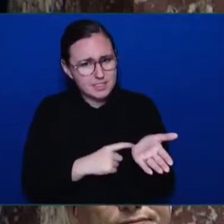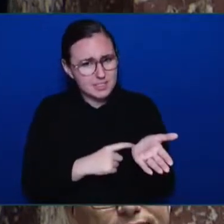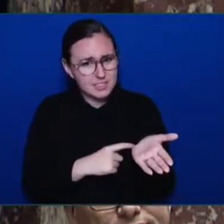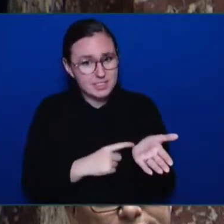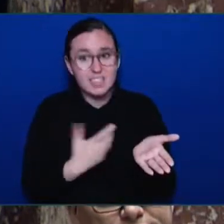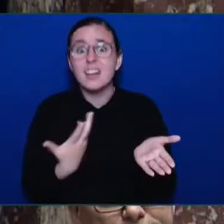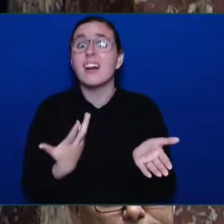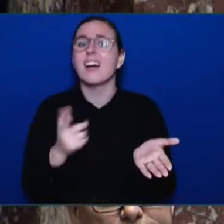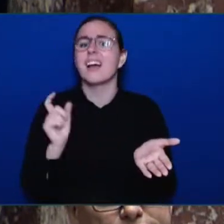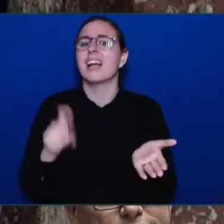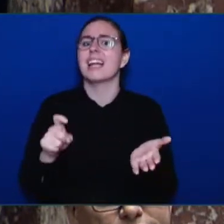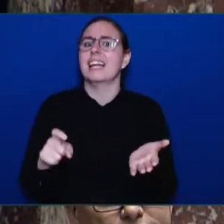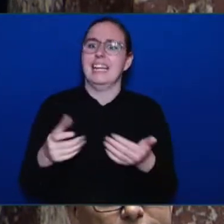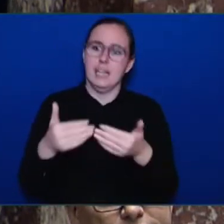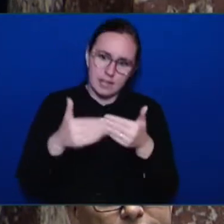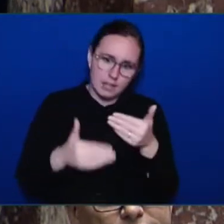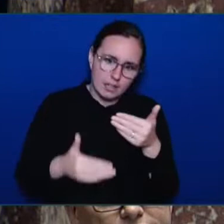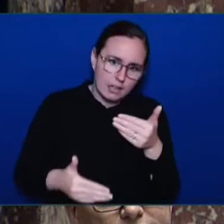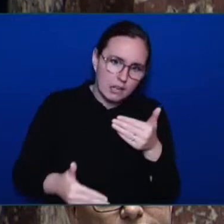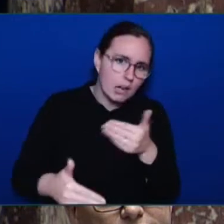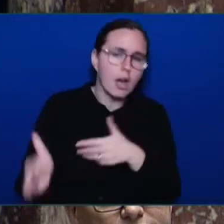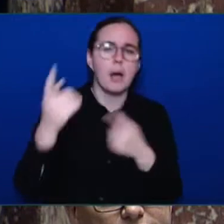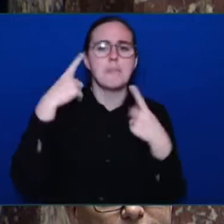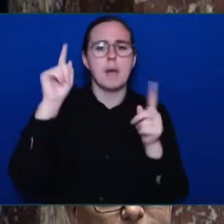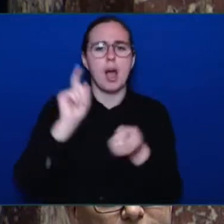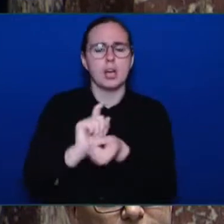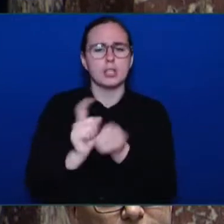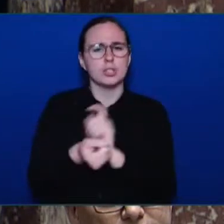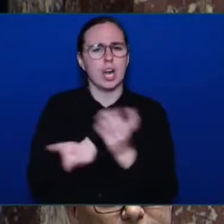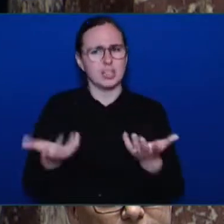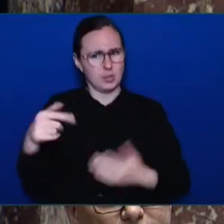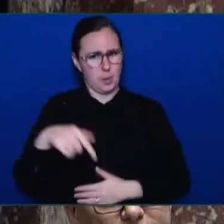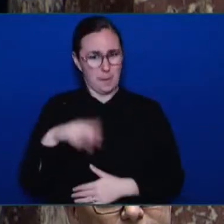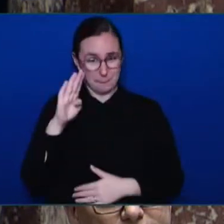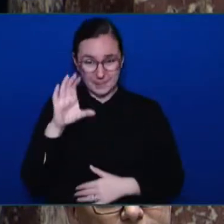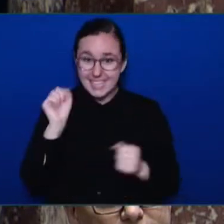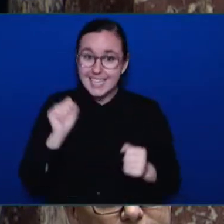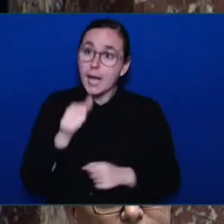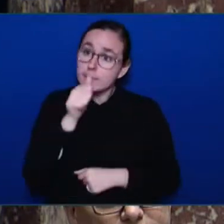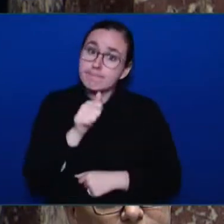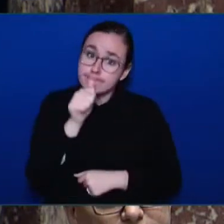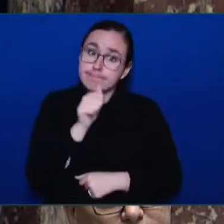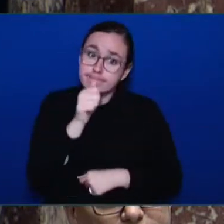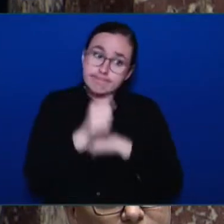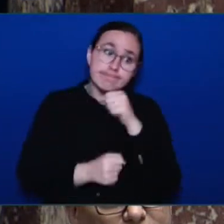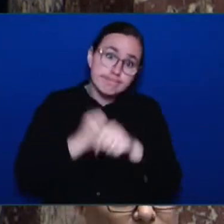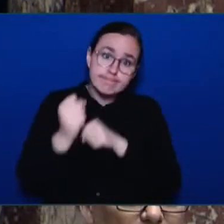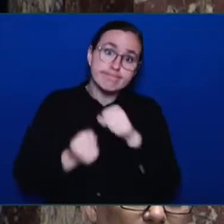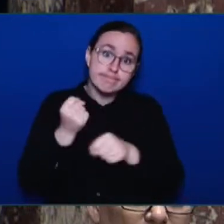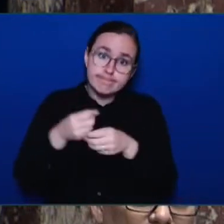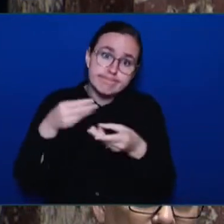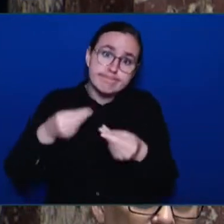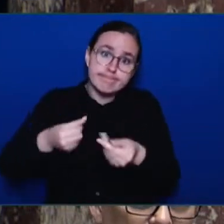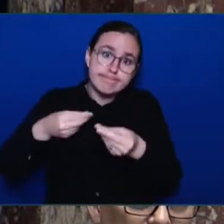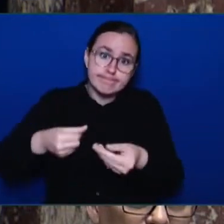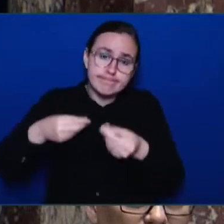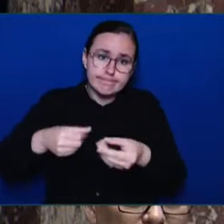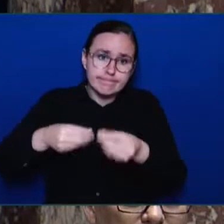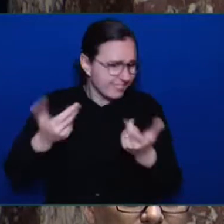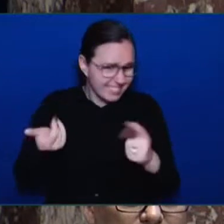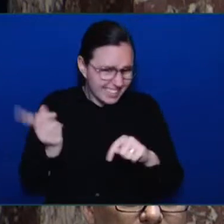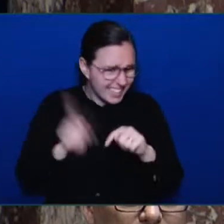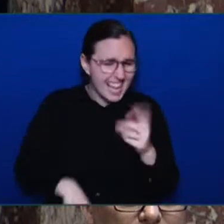don't have the luxury of waiting for that to happen. I have operators in my communities that are pleading for the government to